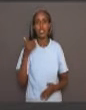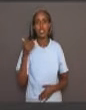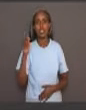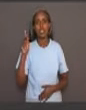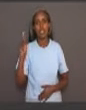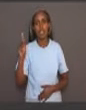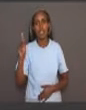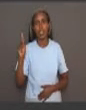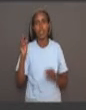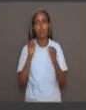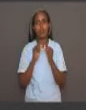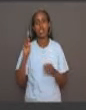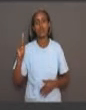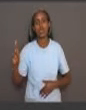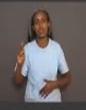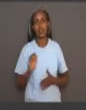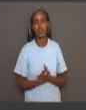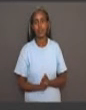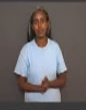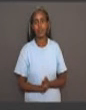minus k plus 1.